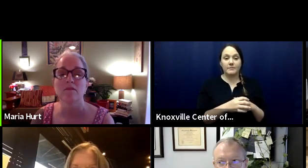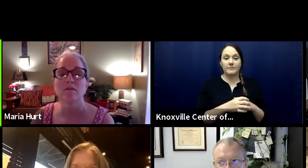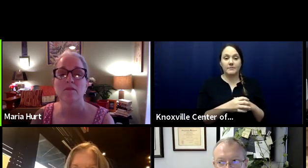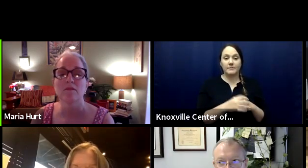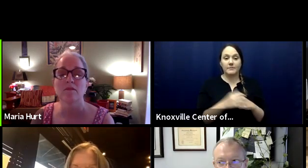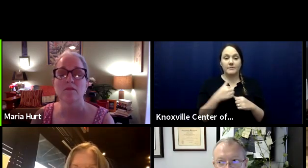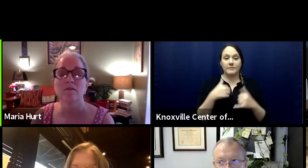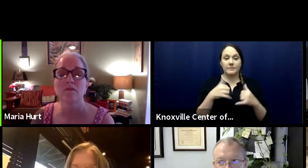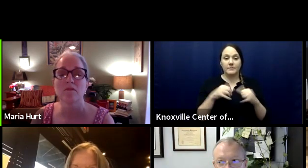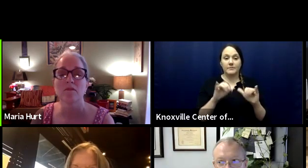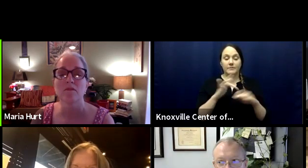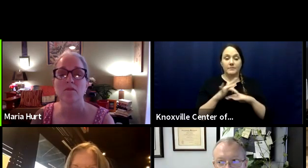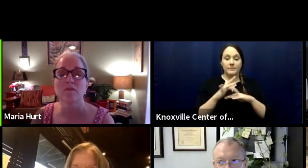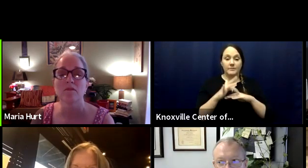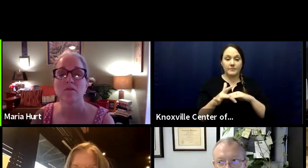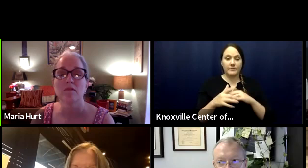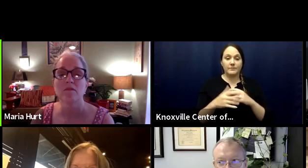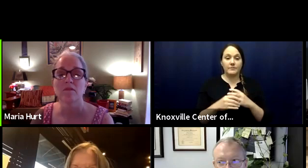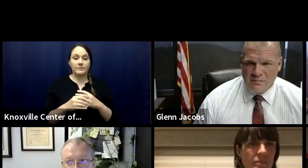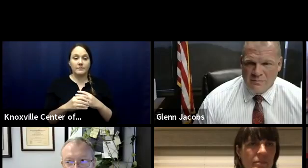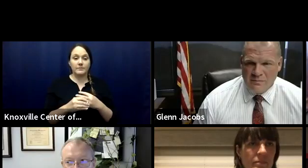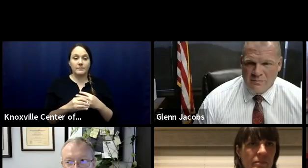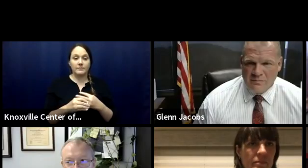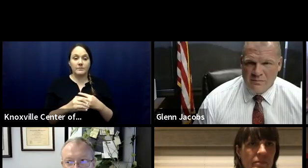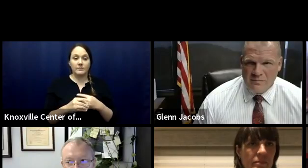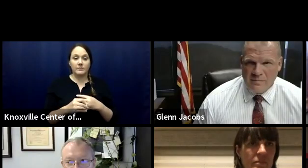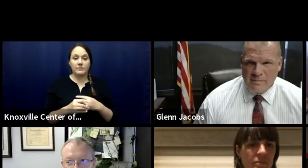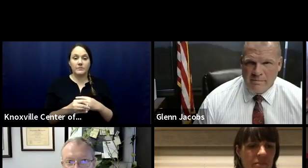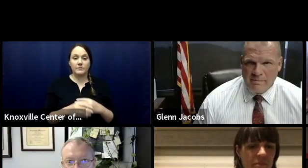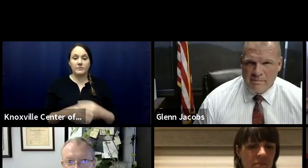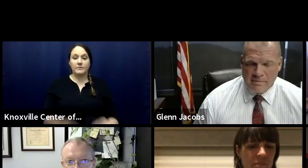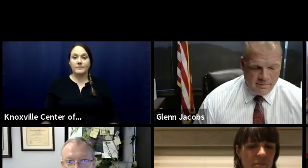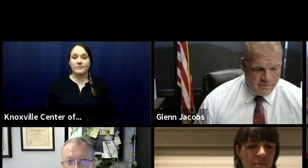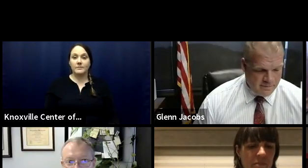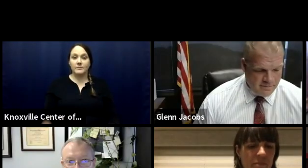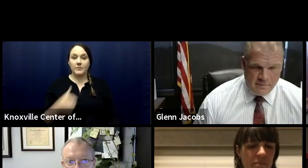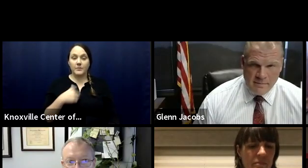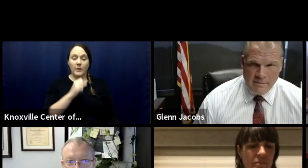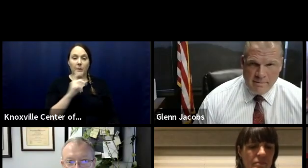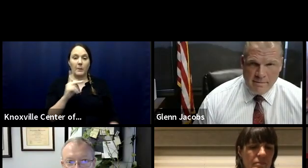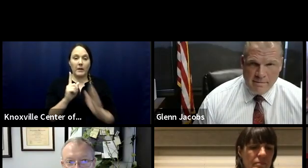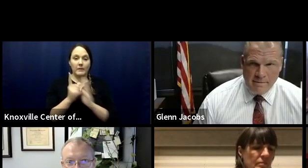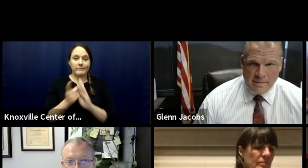be available roughly. So I'll be right back.